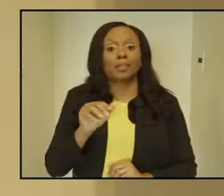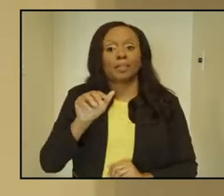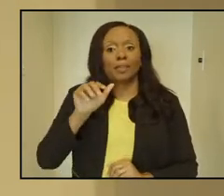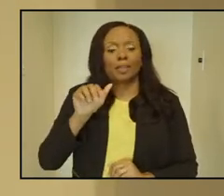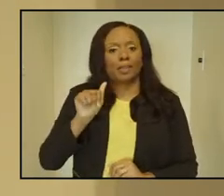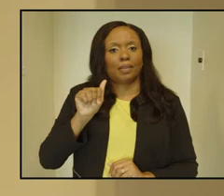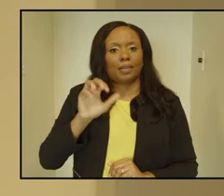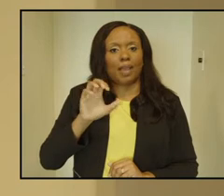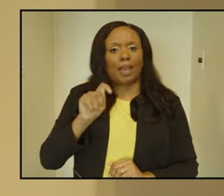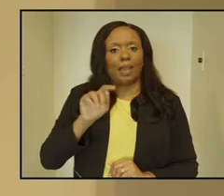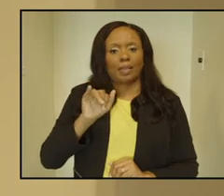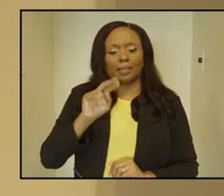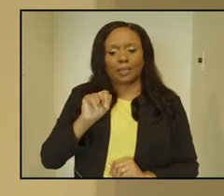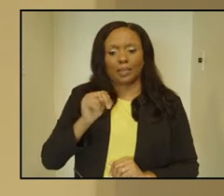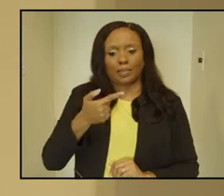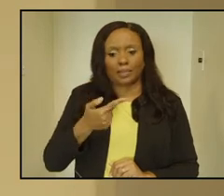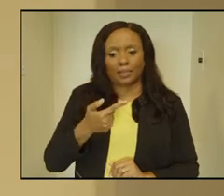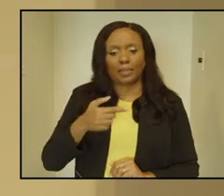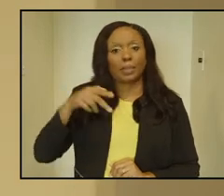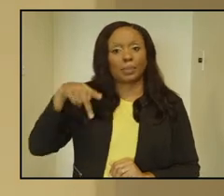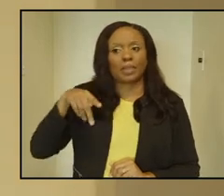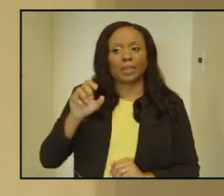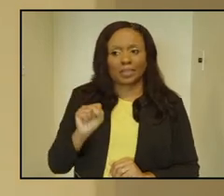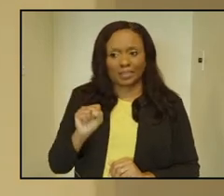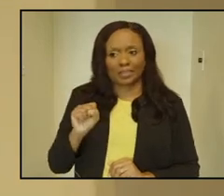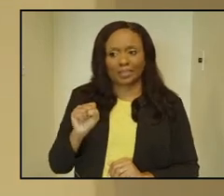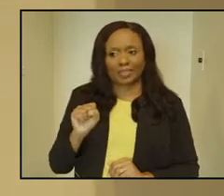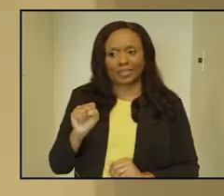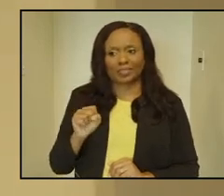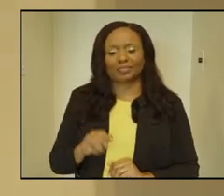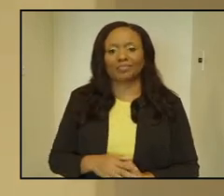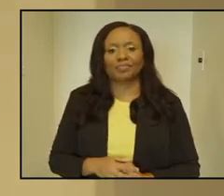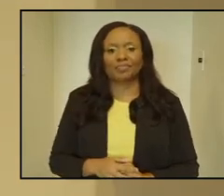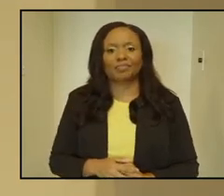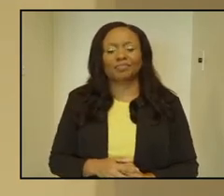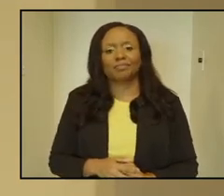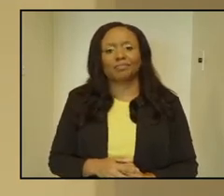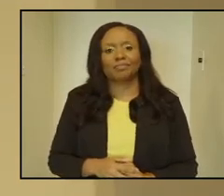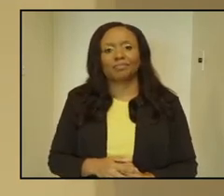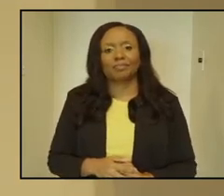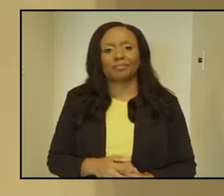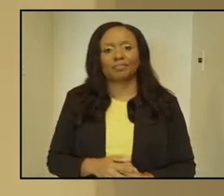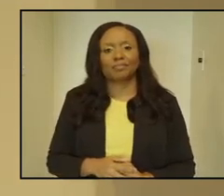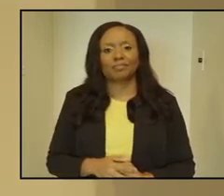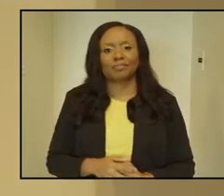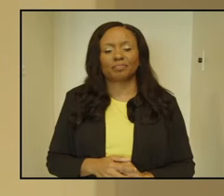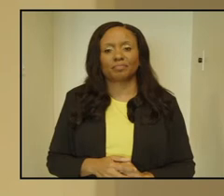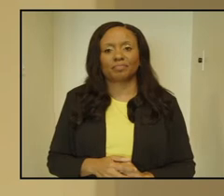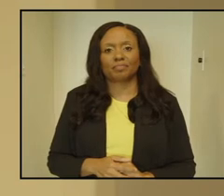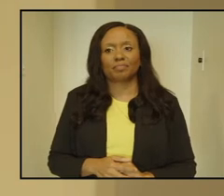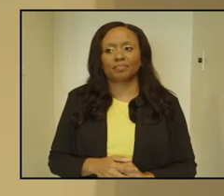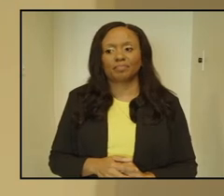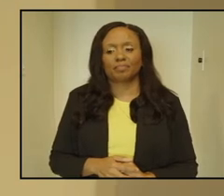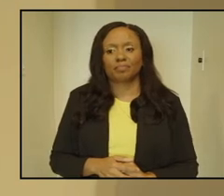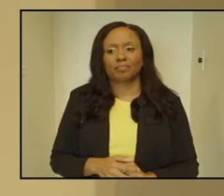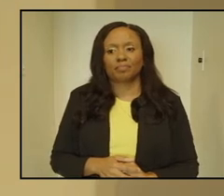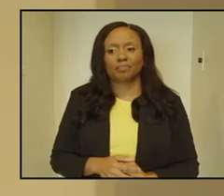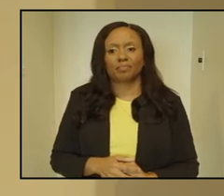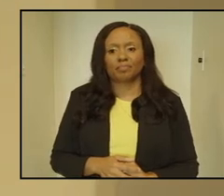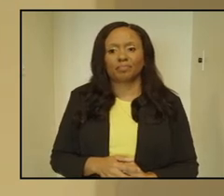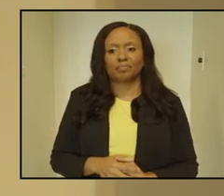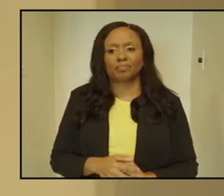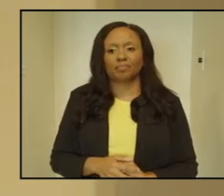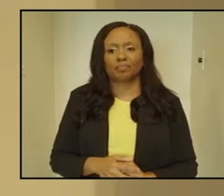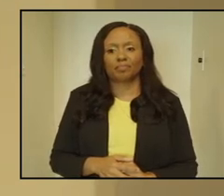Secretary, to whom the baton has been passed. We wish to also thank